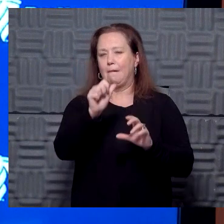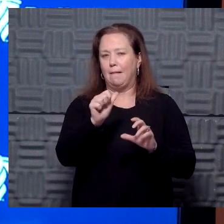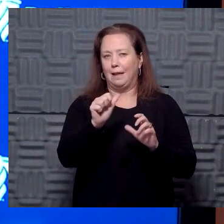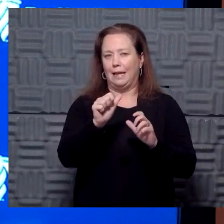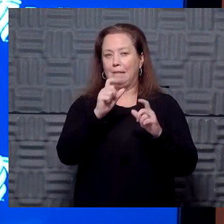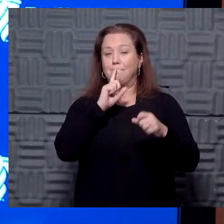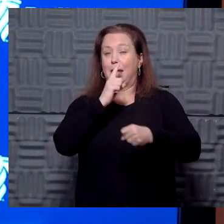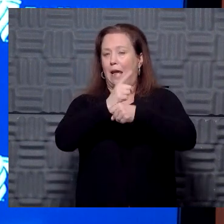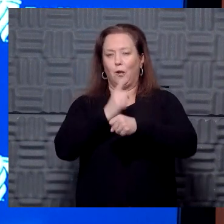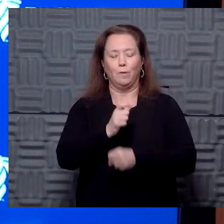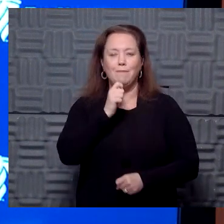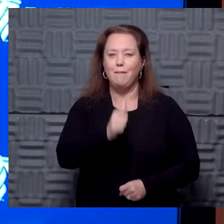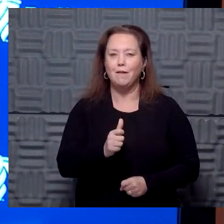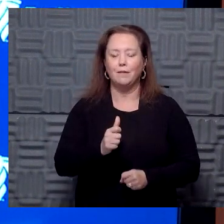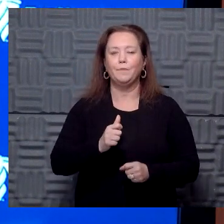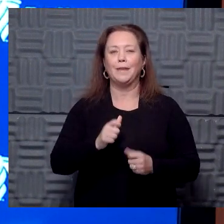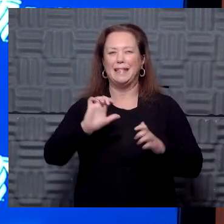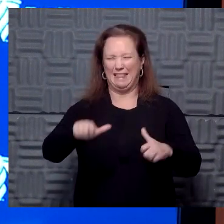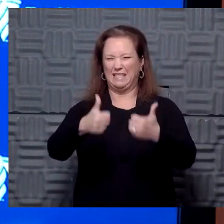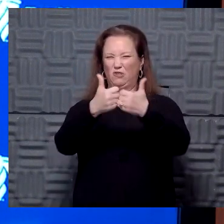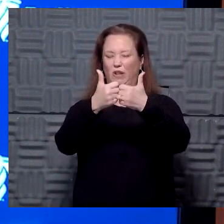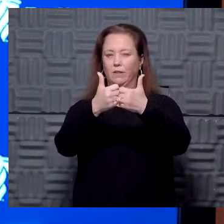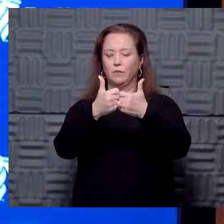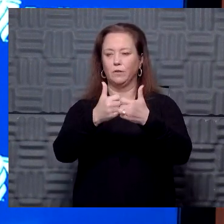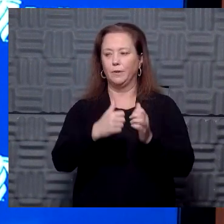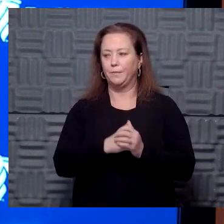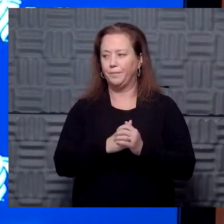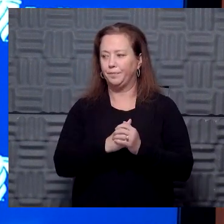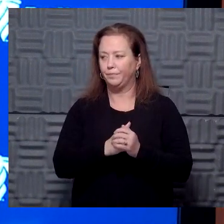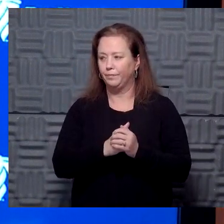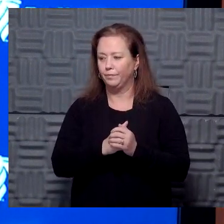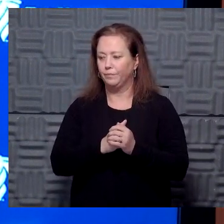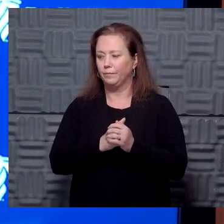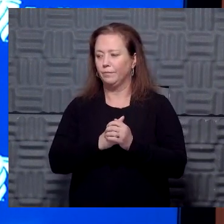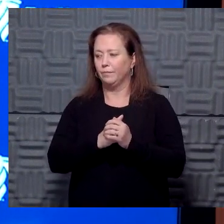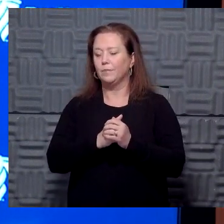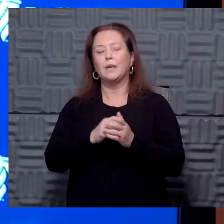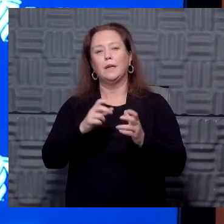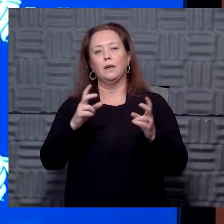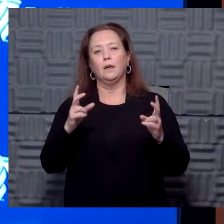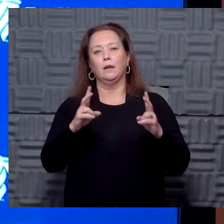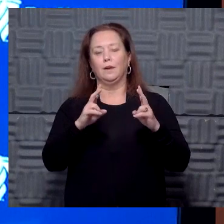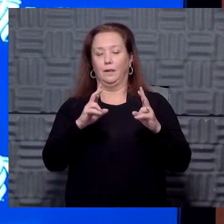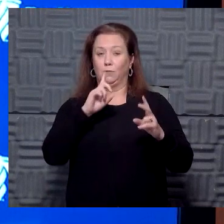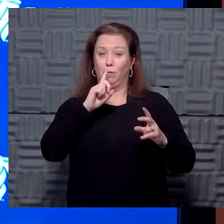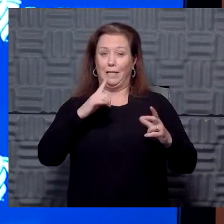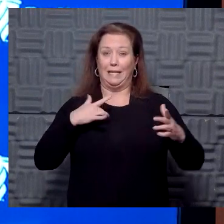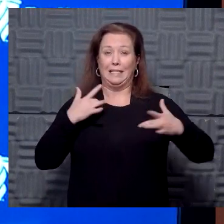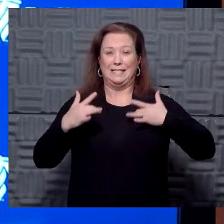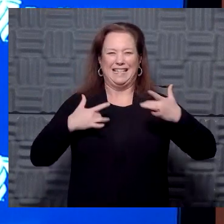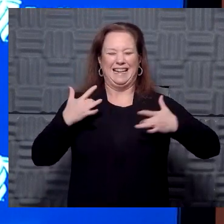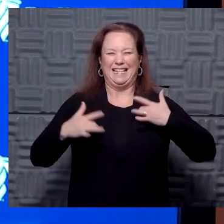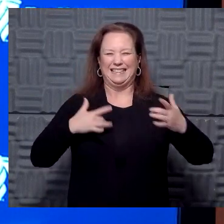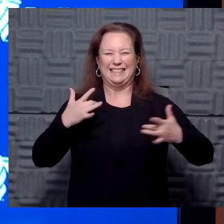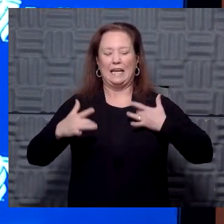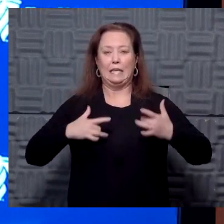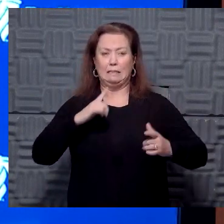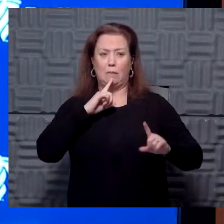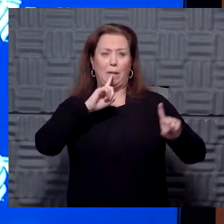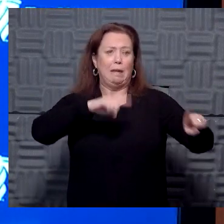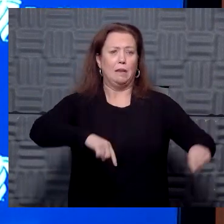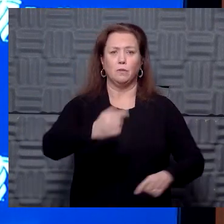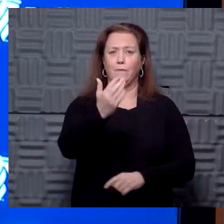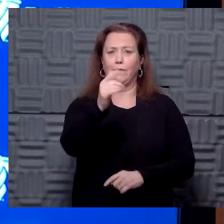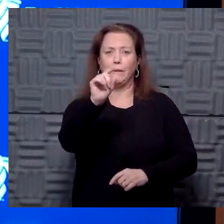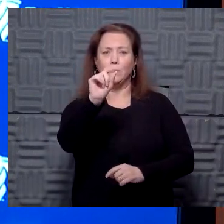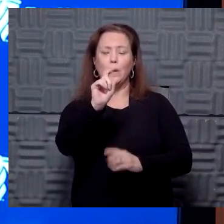test will be. So that's a challenge. And it's very exciting. It's very sexy to say we can have an answer in 15 or